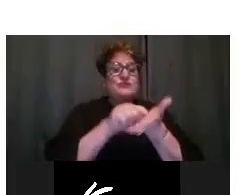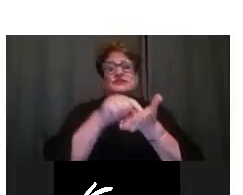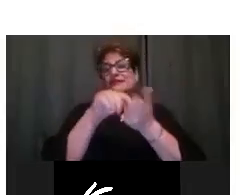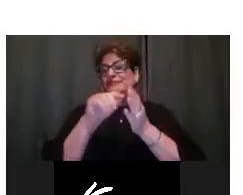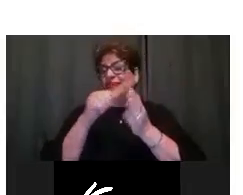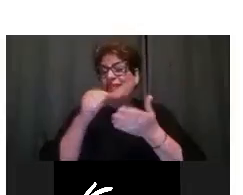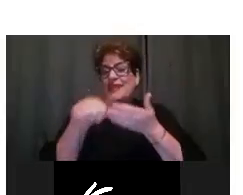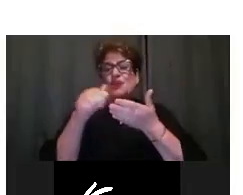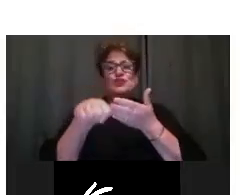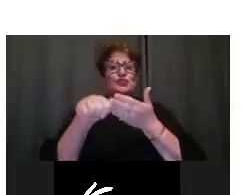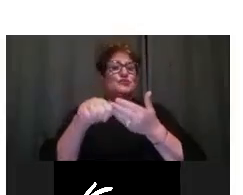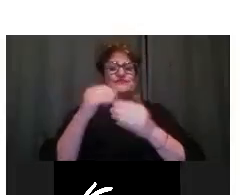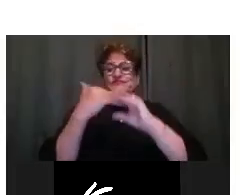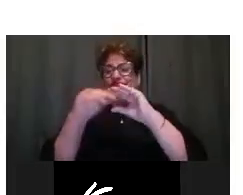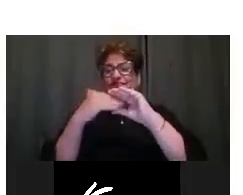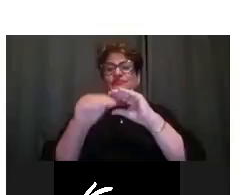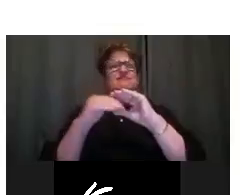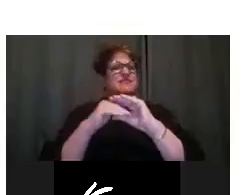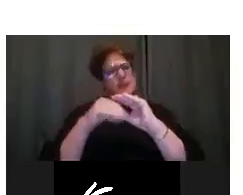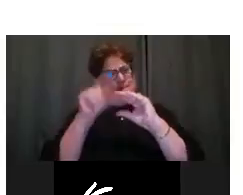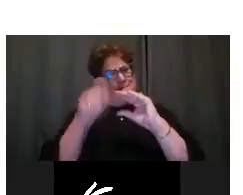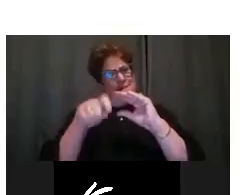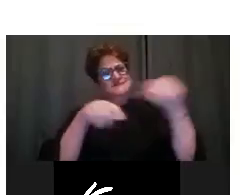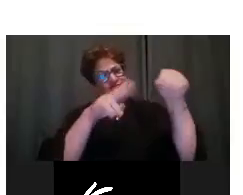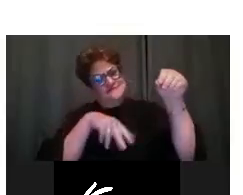be accessible. And